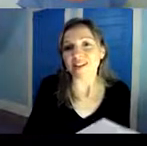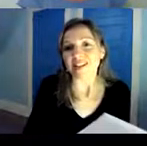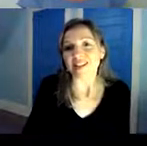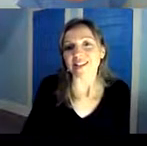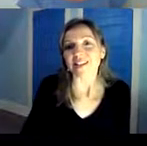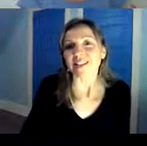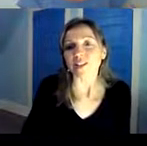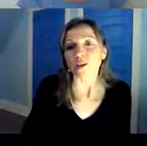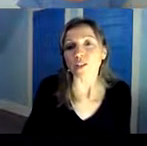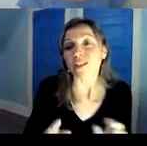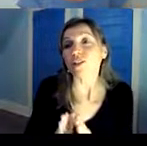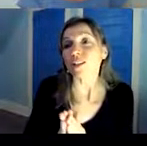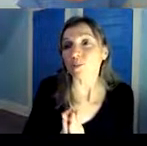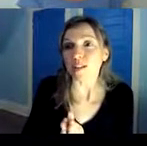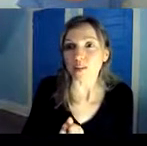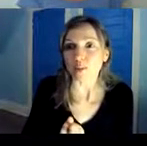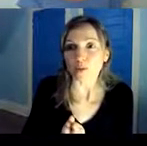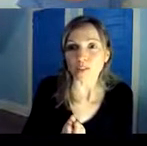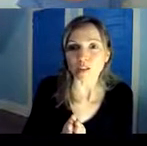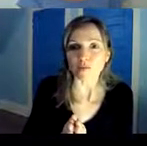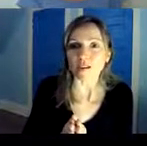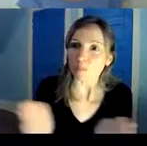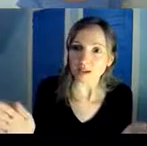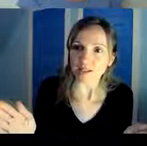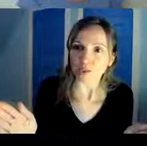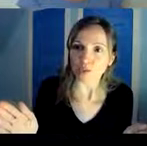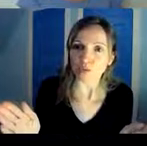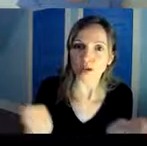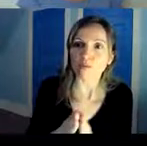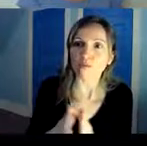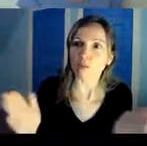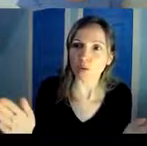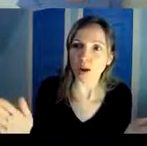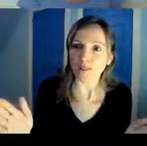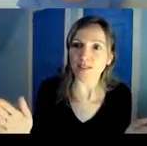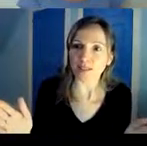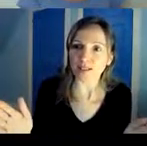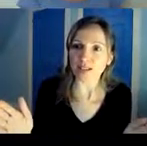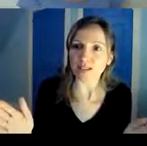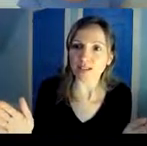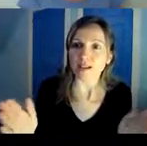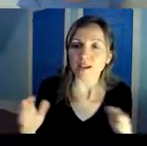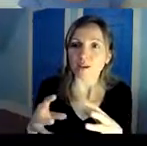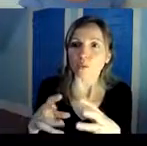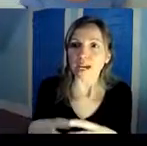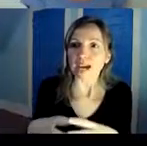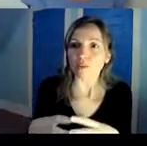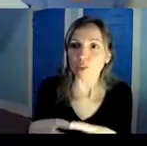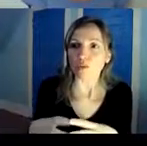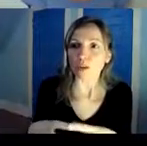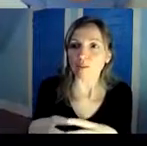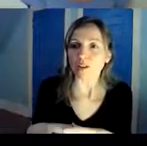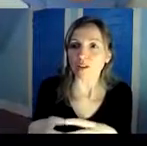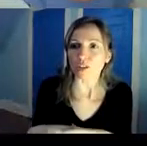that one is actually right now in the process of expanding to cover more provinces and states. We